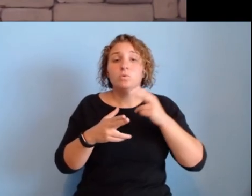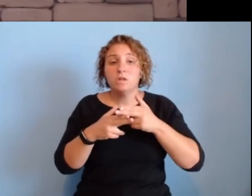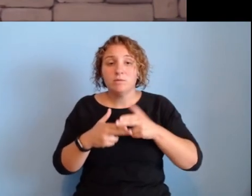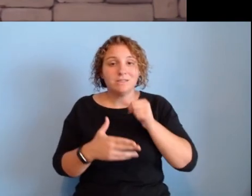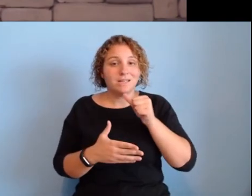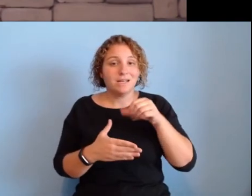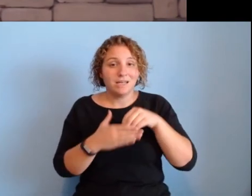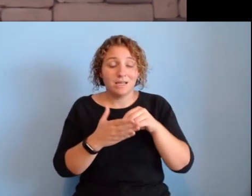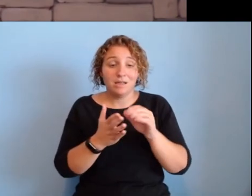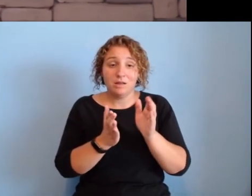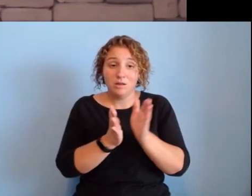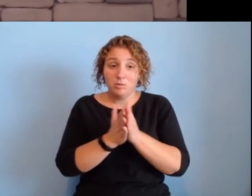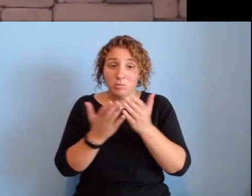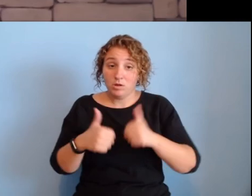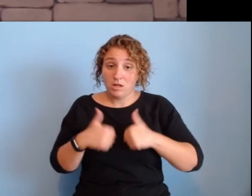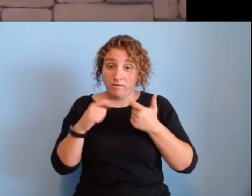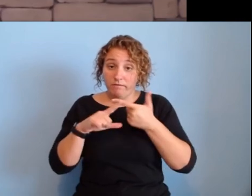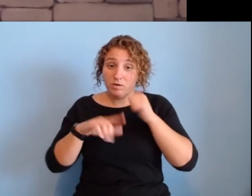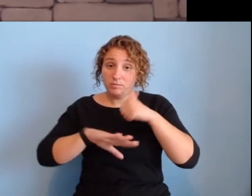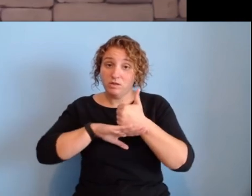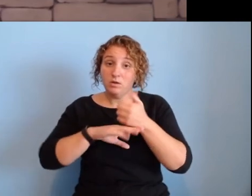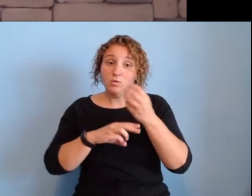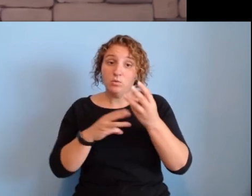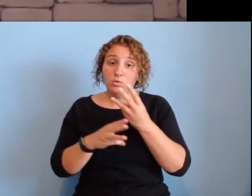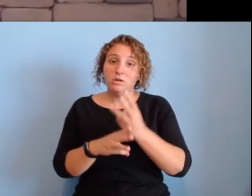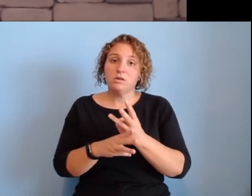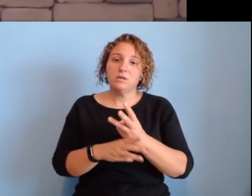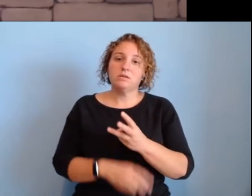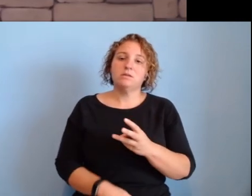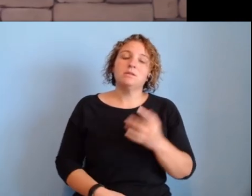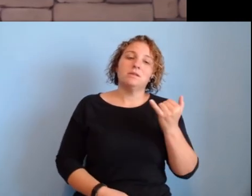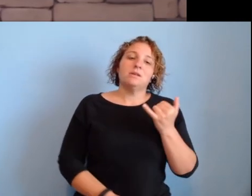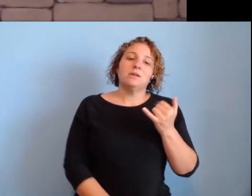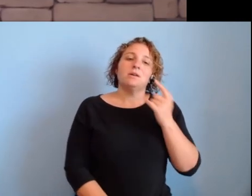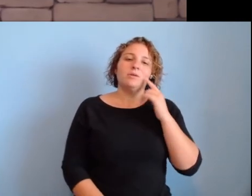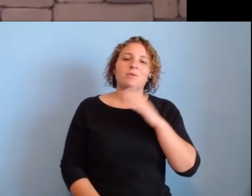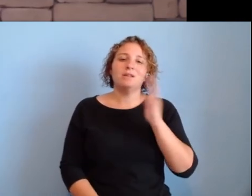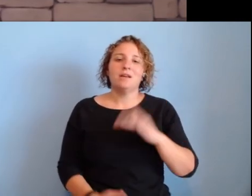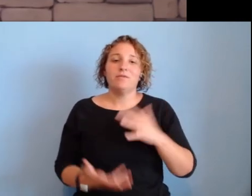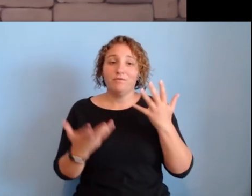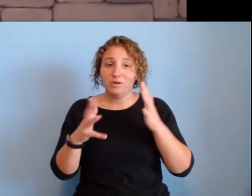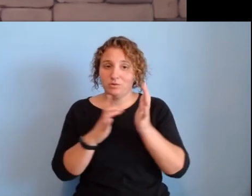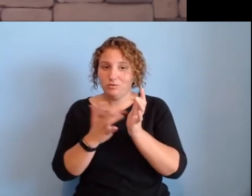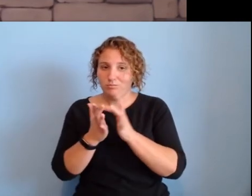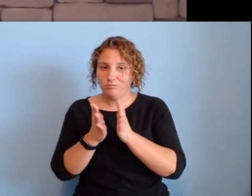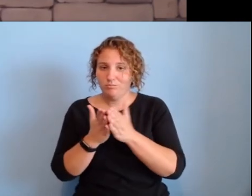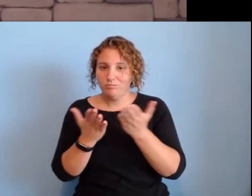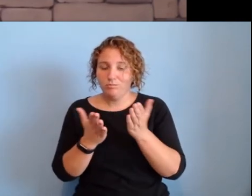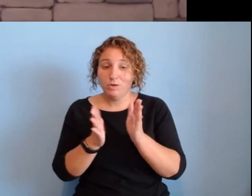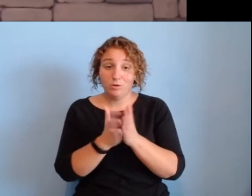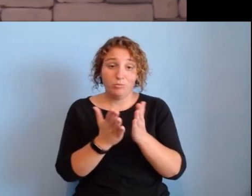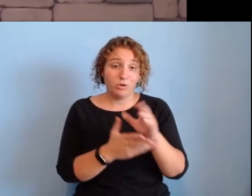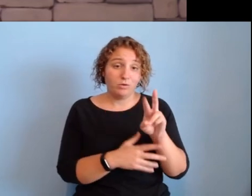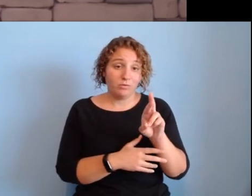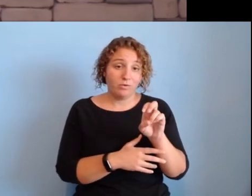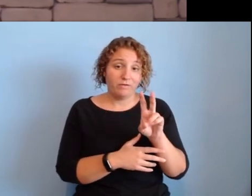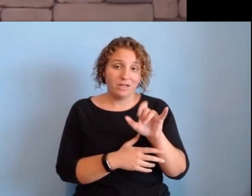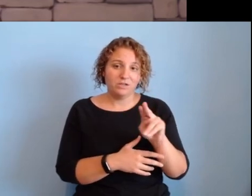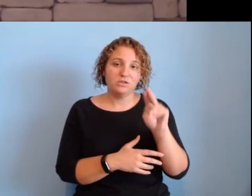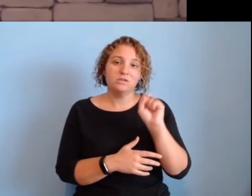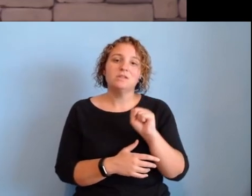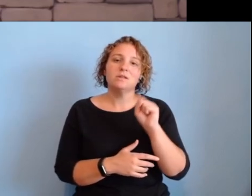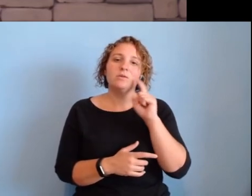run away from that yet because we've got to talk about the foundation of the world. Bud, you're never going to finish the book. Yes, we will. But right now, go to 1 Peter 1. Well,